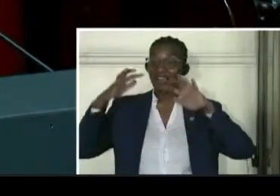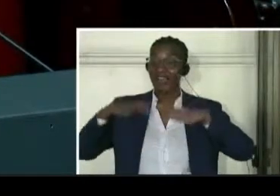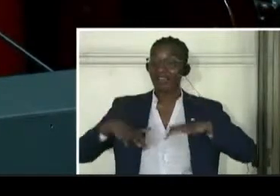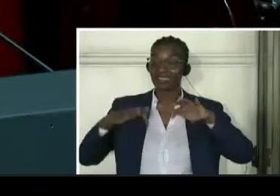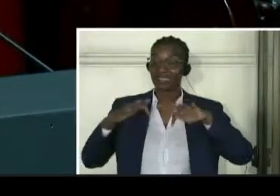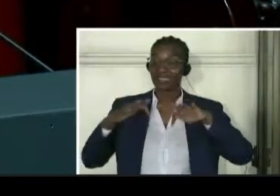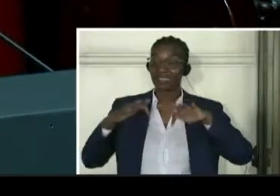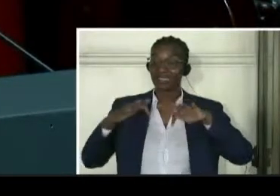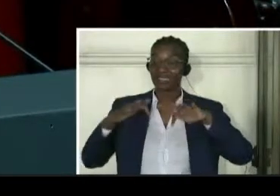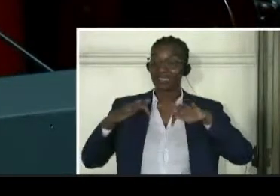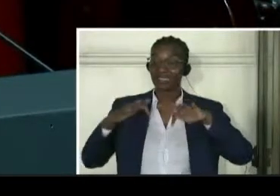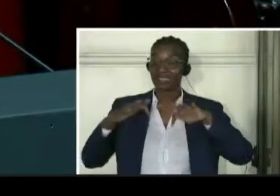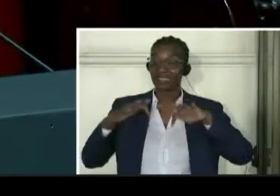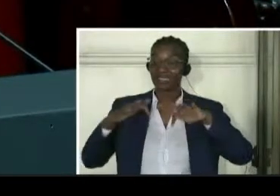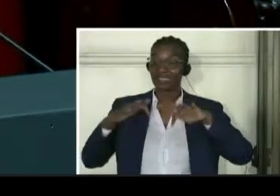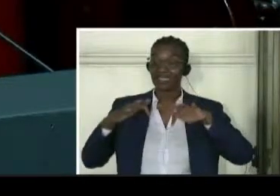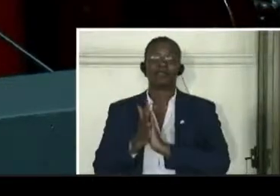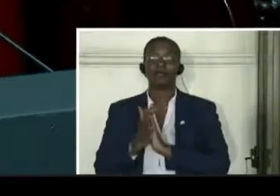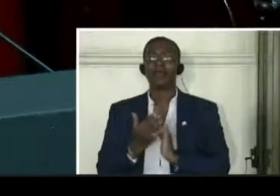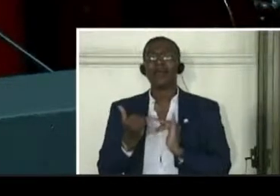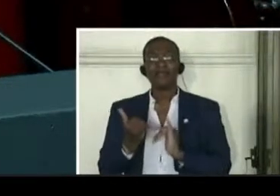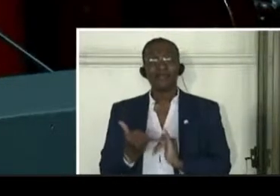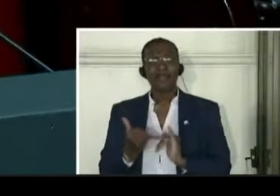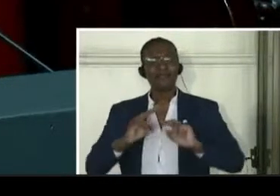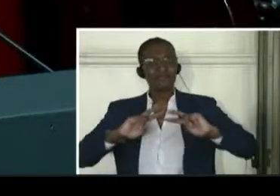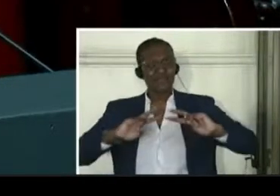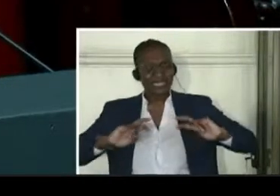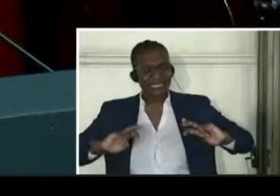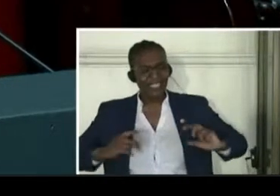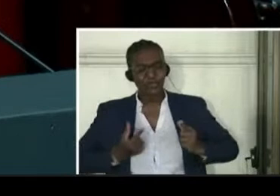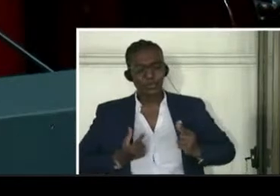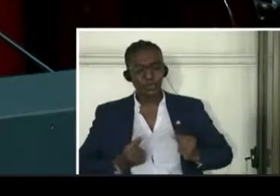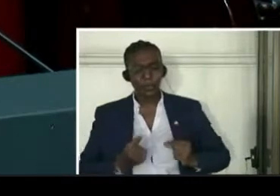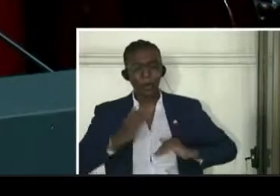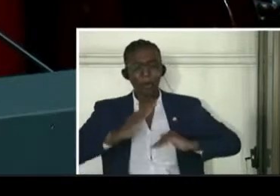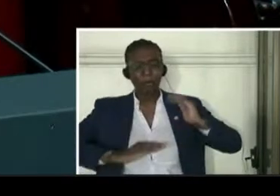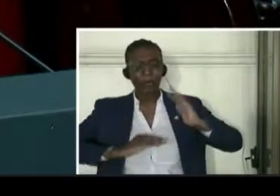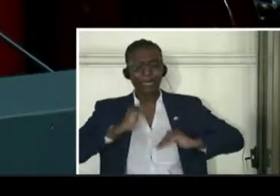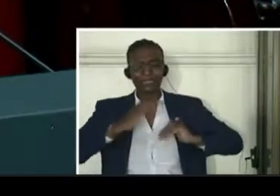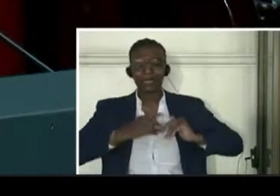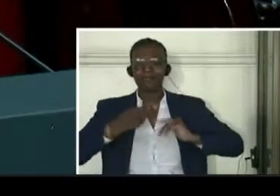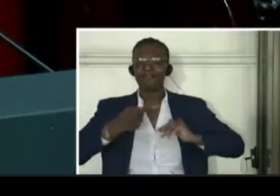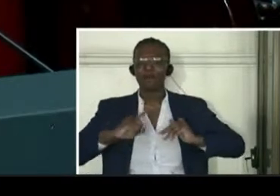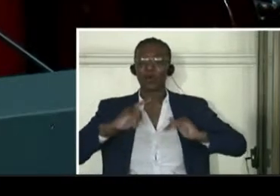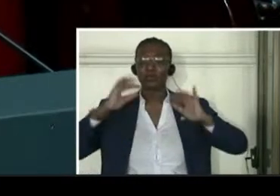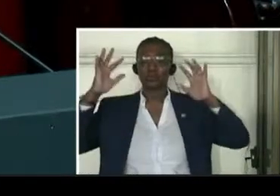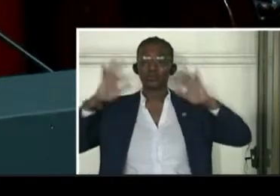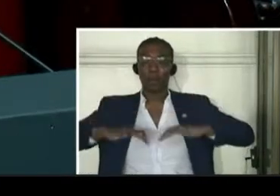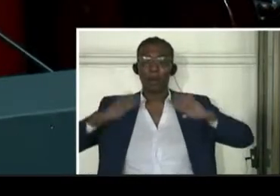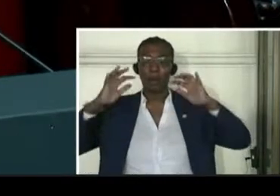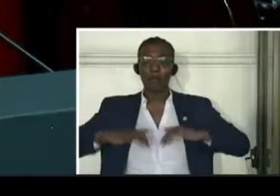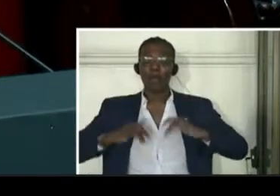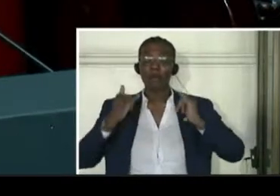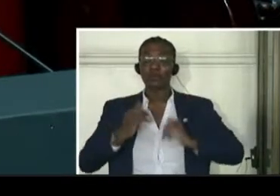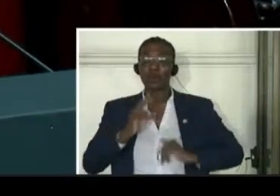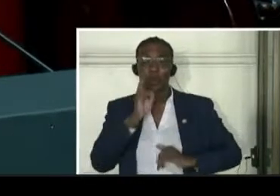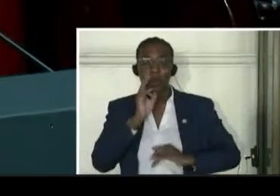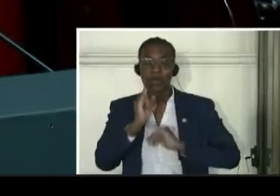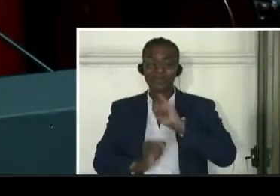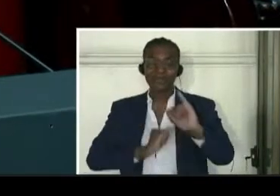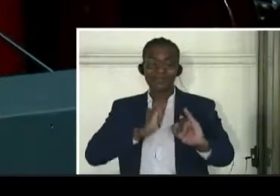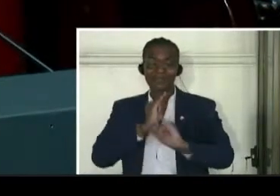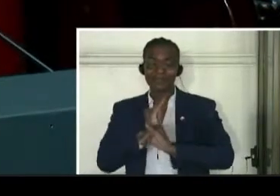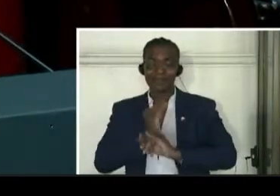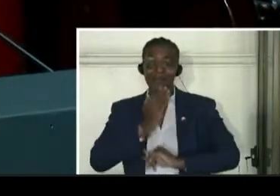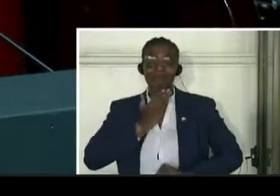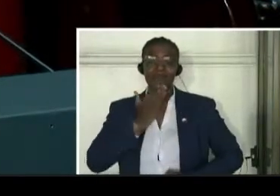normal for us. Is there any research being done on building for storms? We should be looking at international best